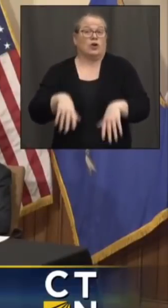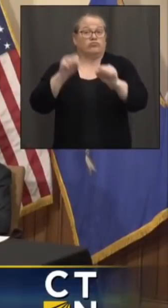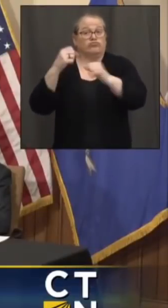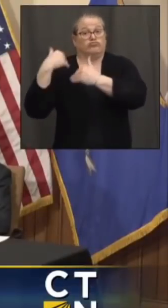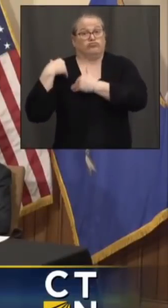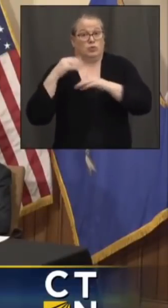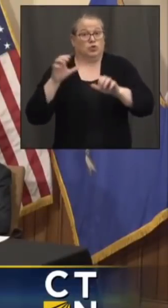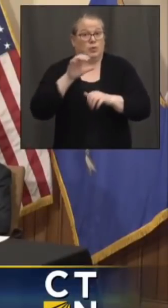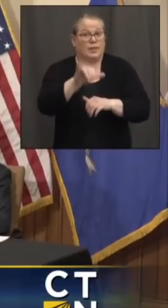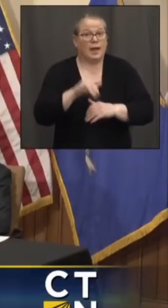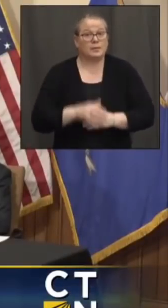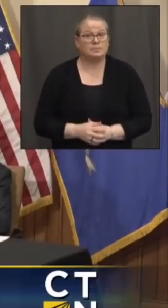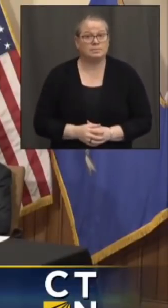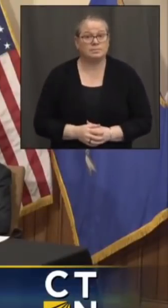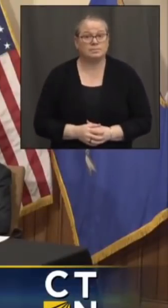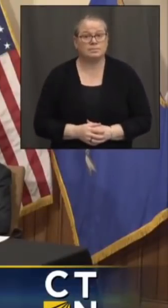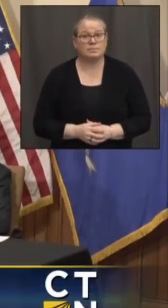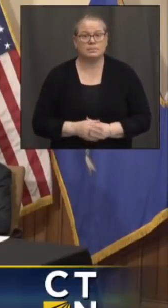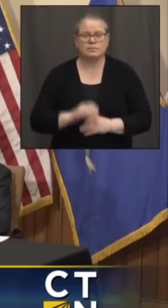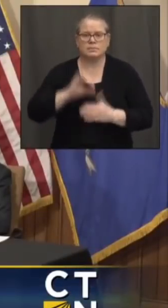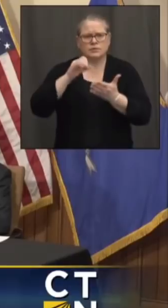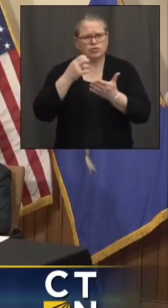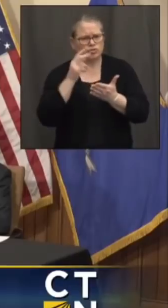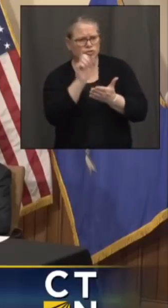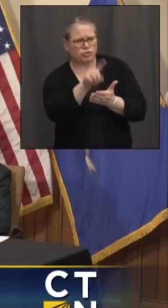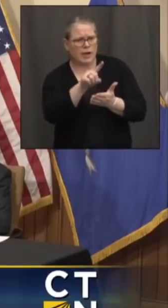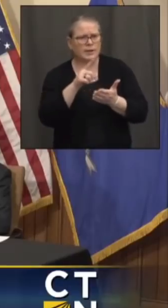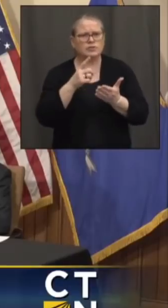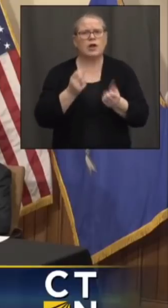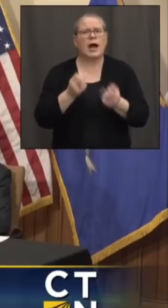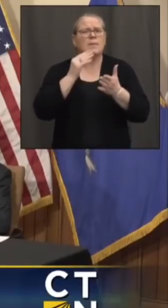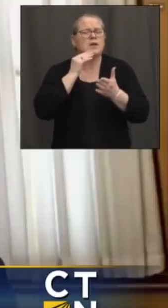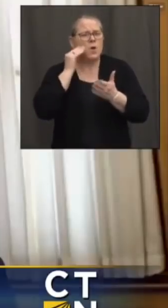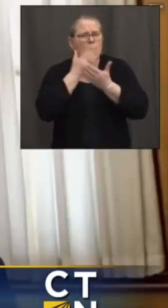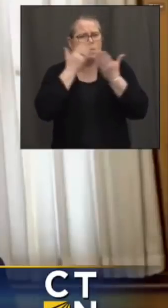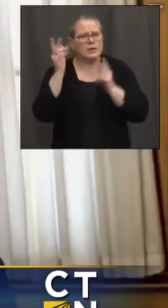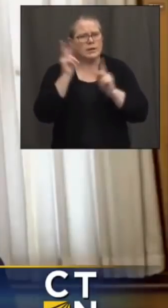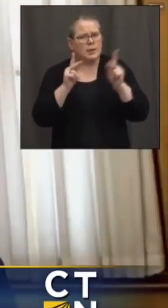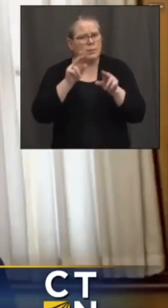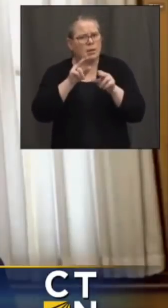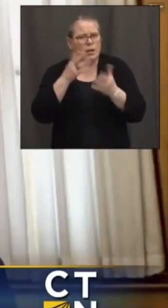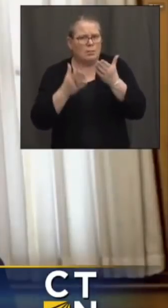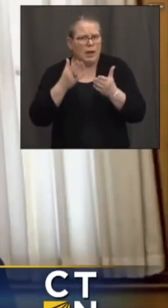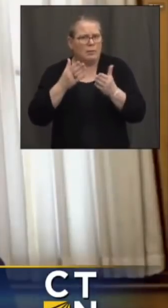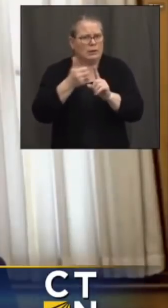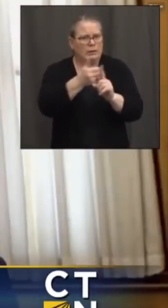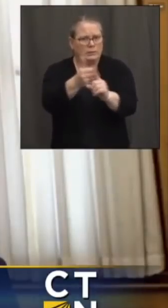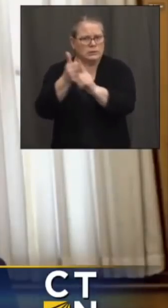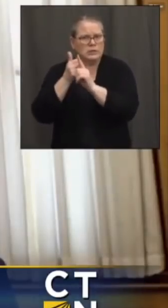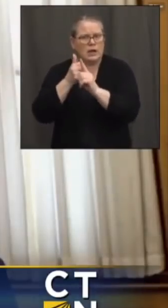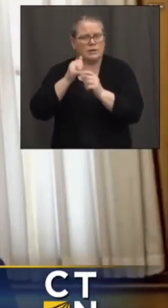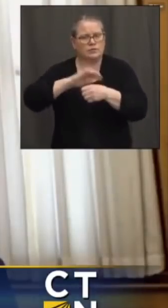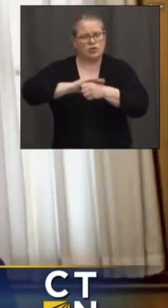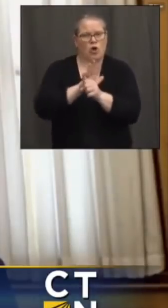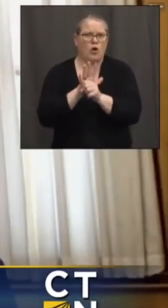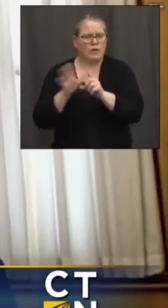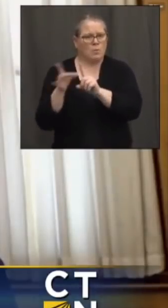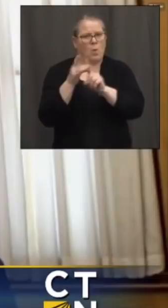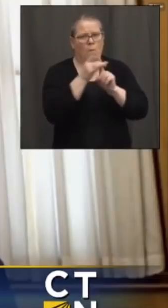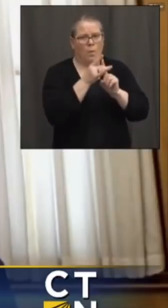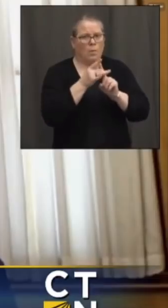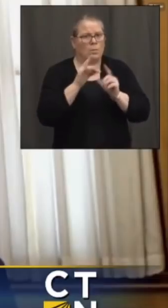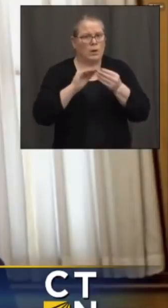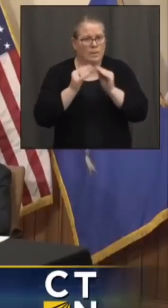terms of how many homeless people may have contracted COVID? I don't have that data, Sue. I can ask around and see if anyone does have